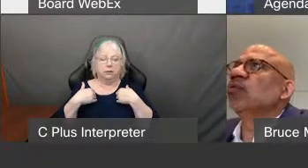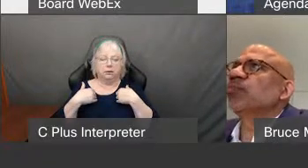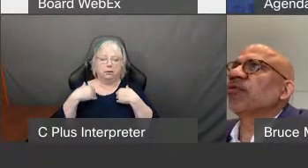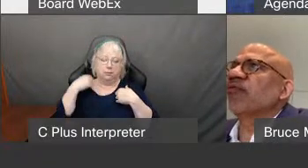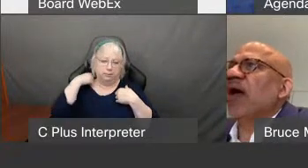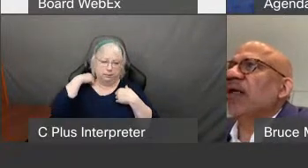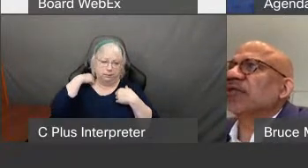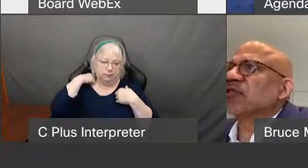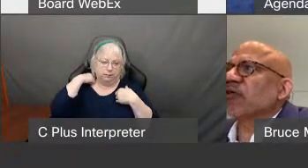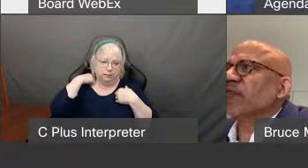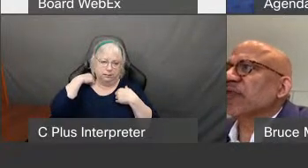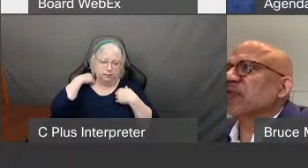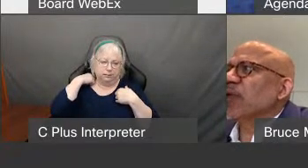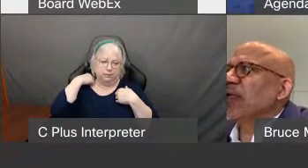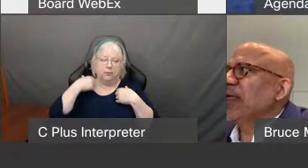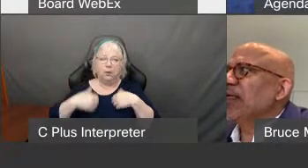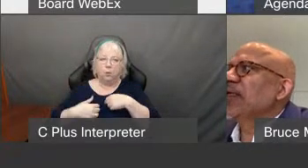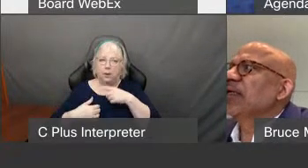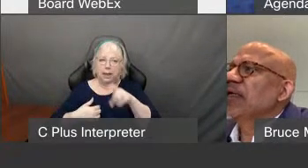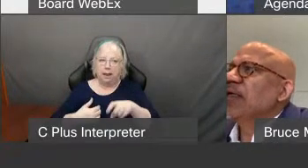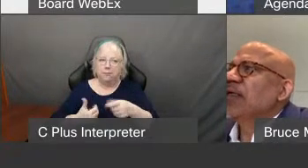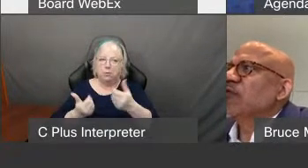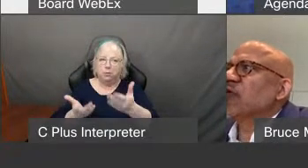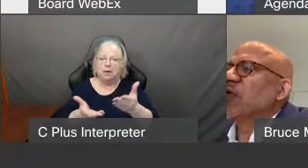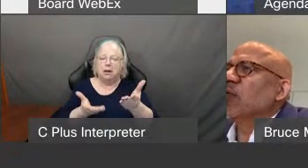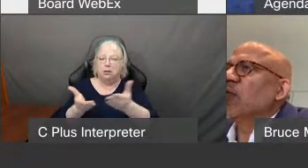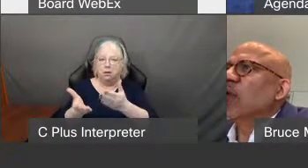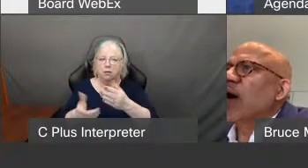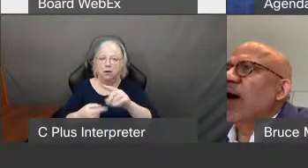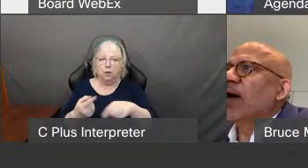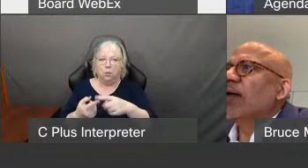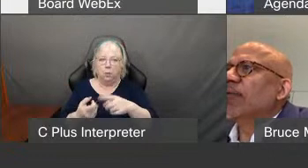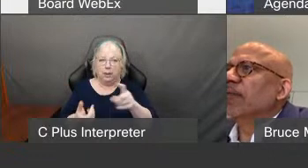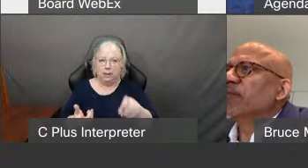to provide service when needed. So